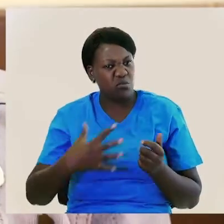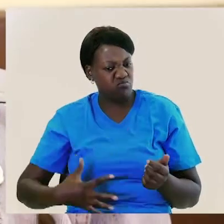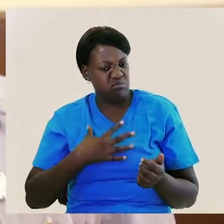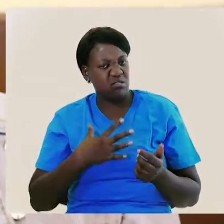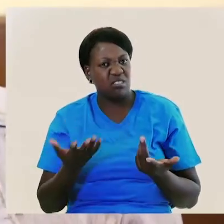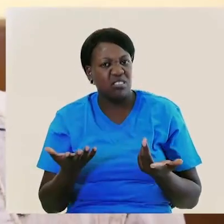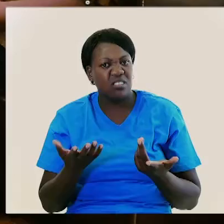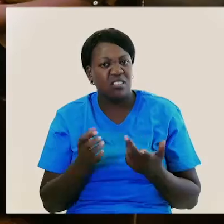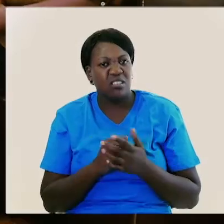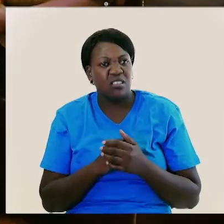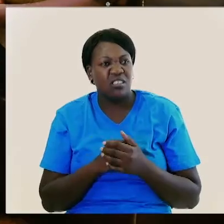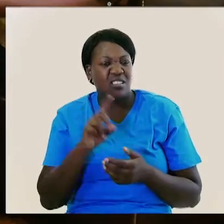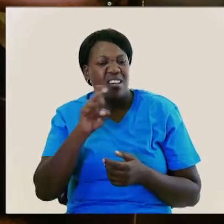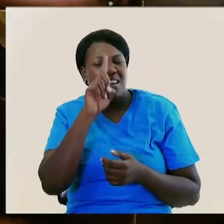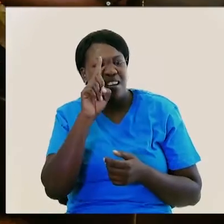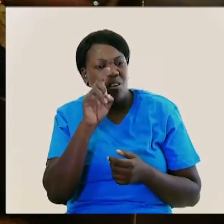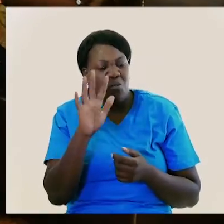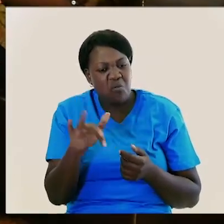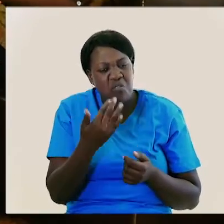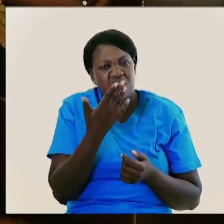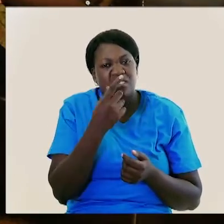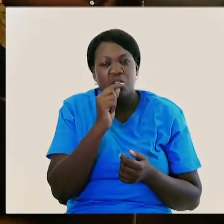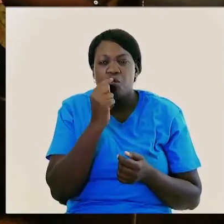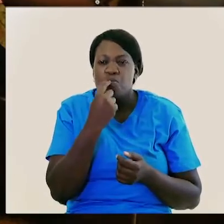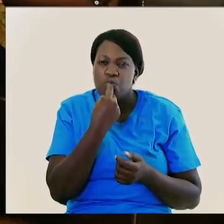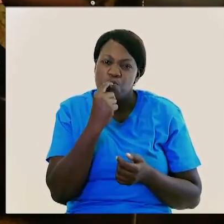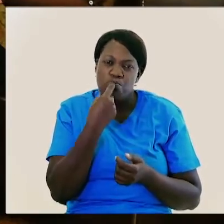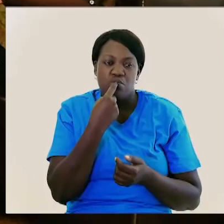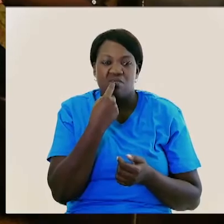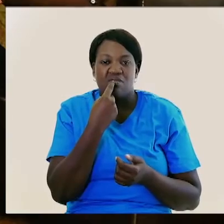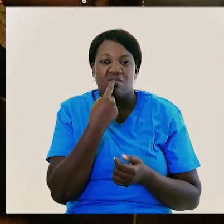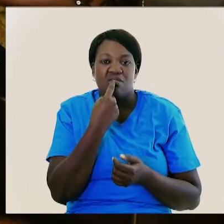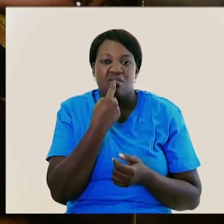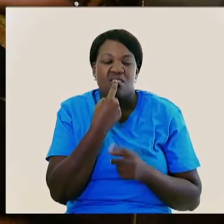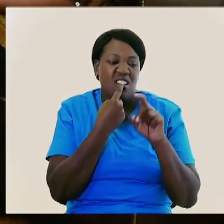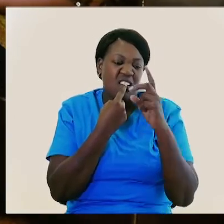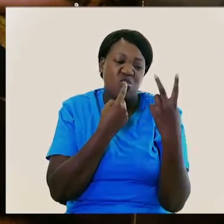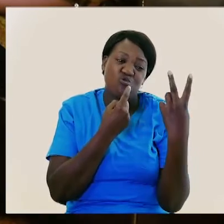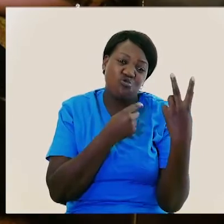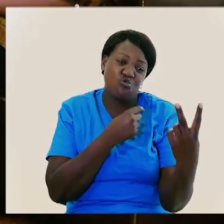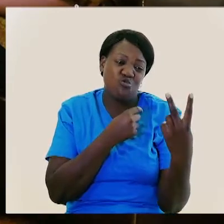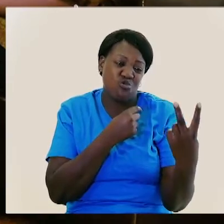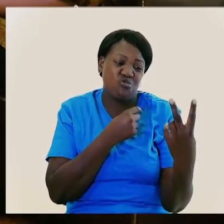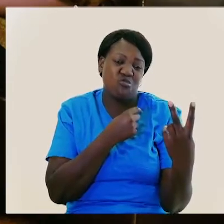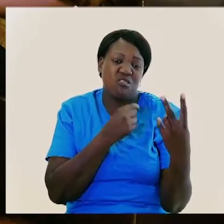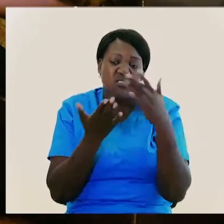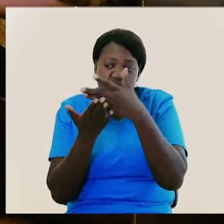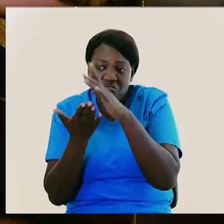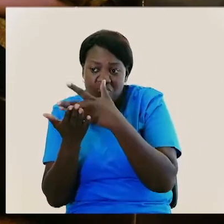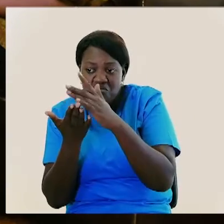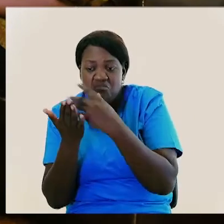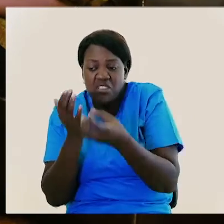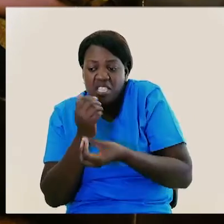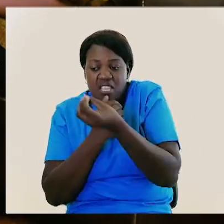angry? He asked me for a lollipop and I told him that I only had 2. And the last 2 that I had to share it between me